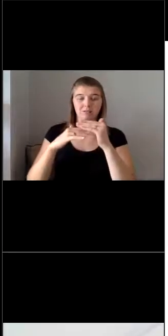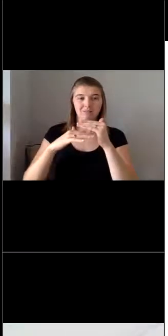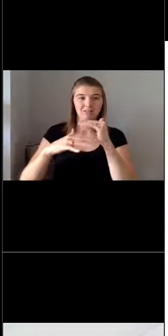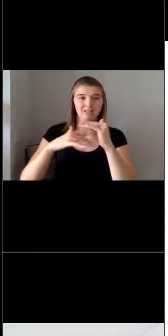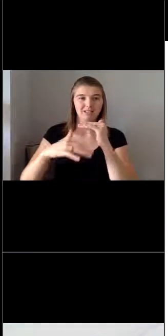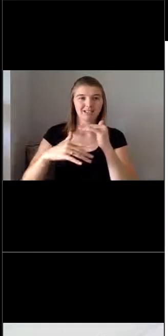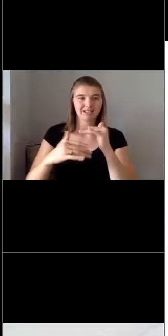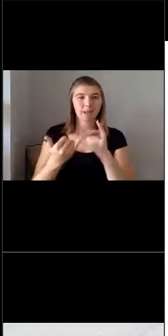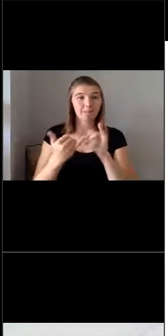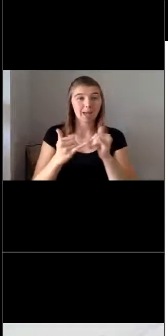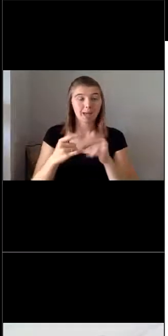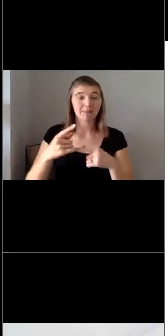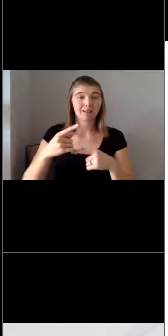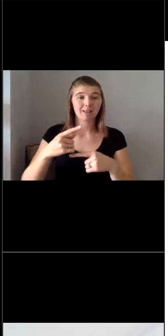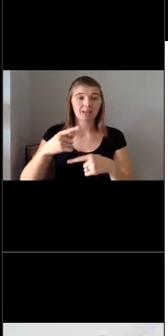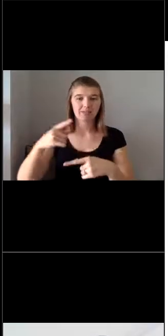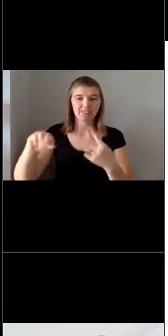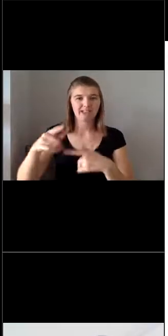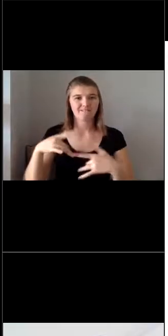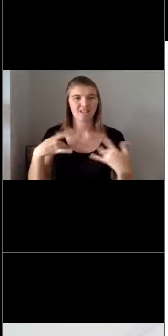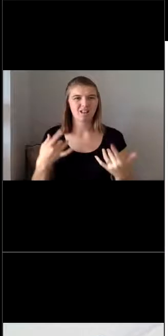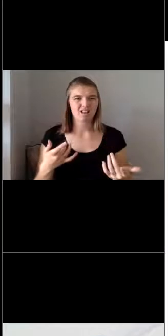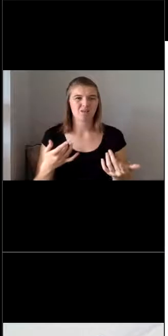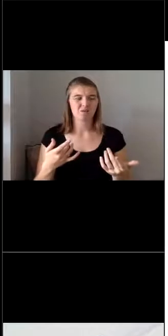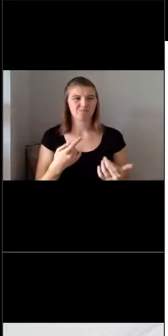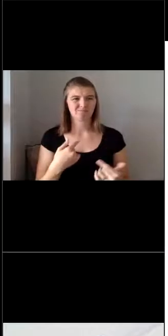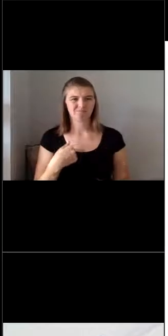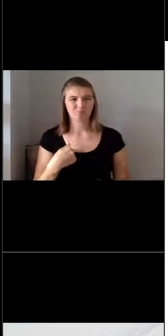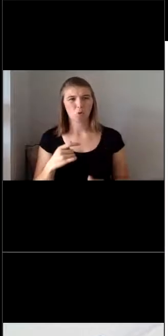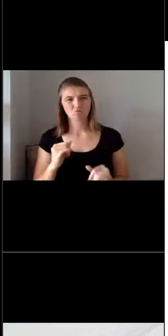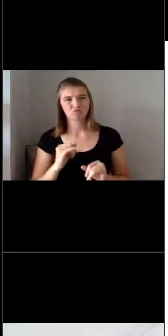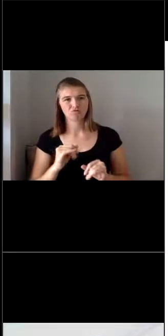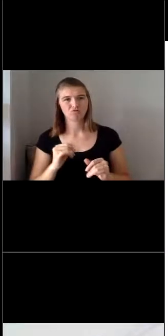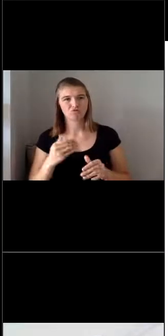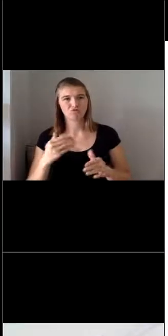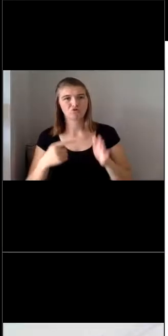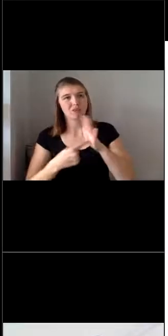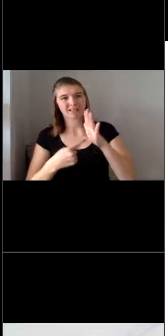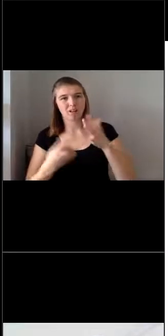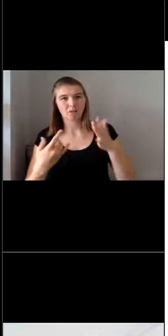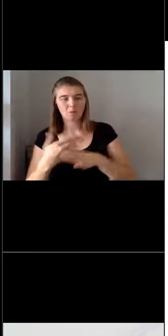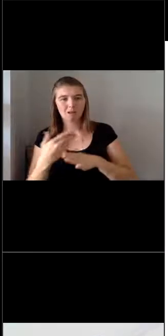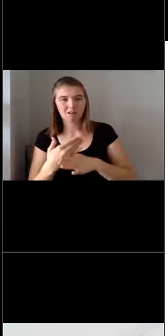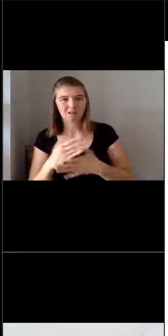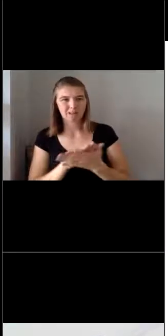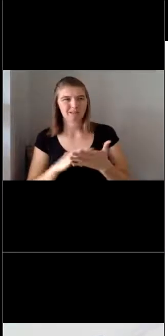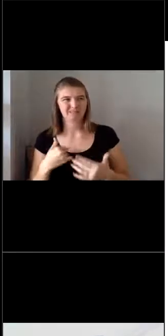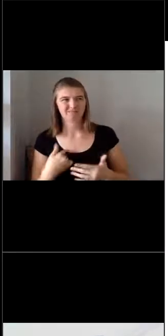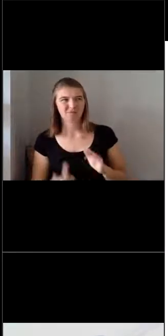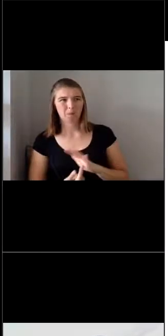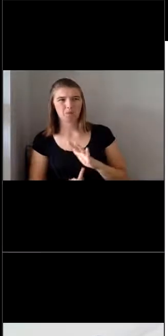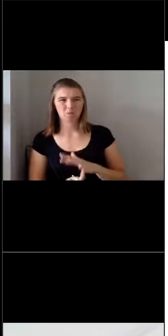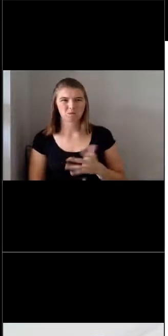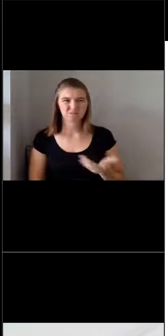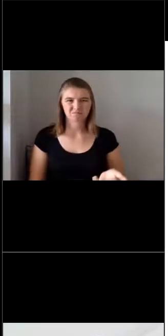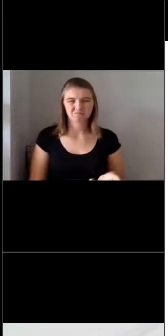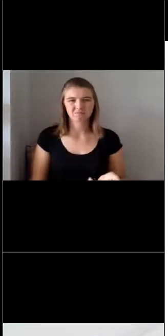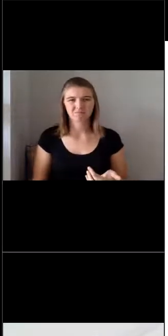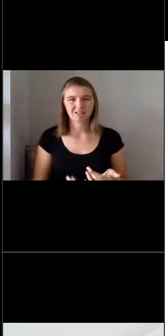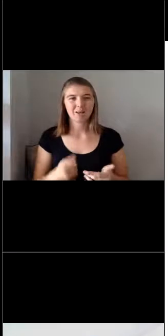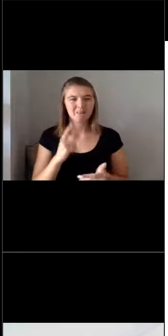Our entire workforce is highly valuable and absolutely needed to deliver our objectives and goals.